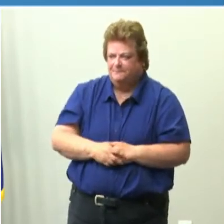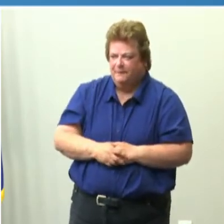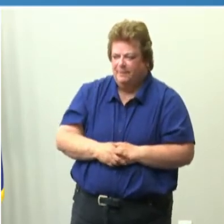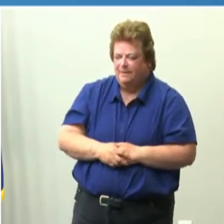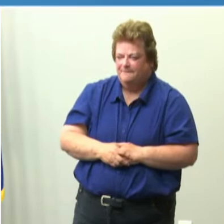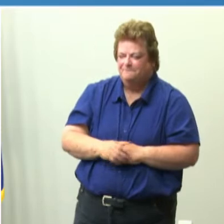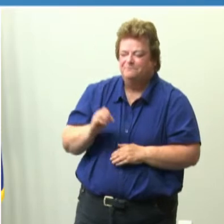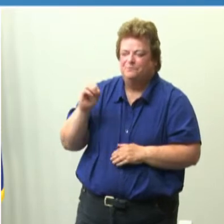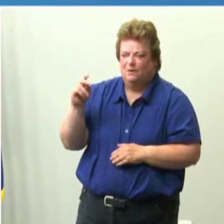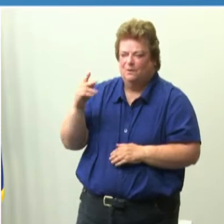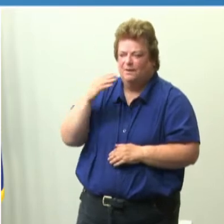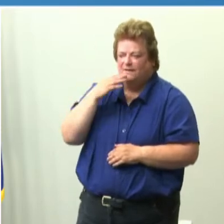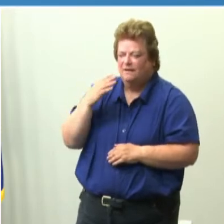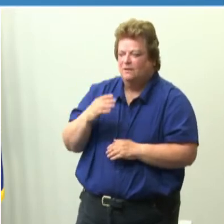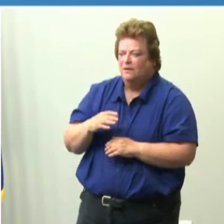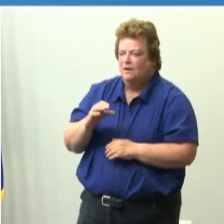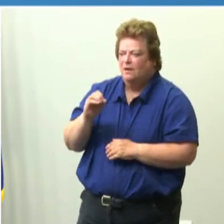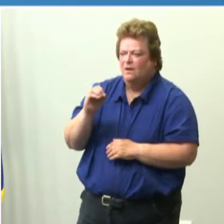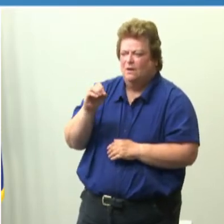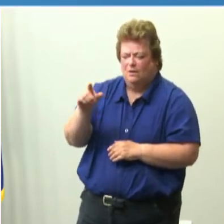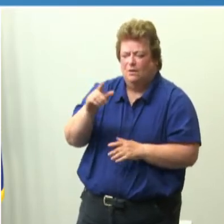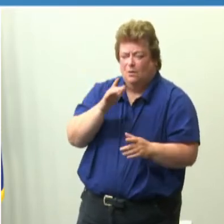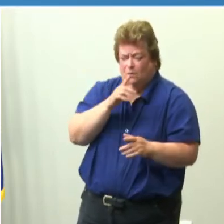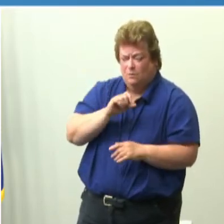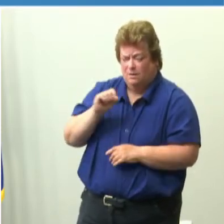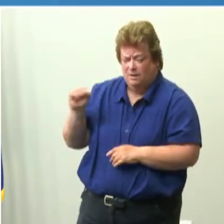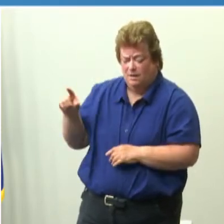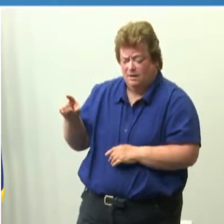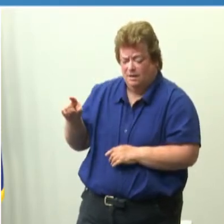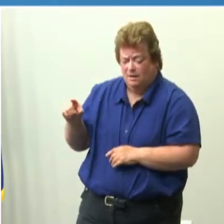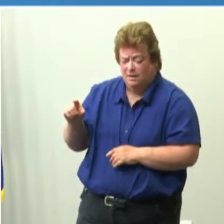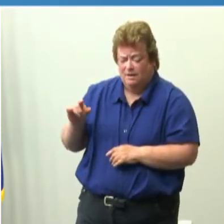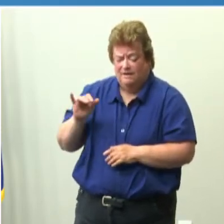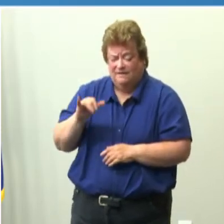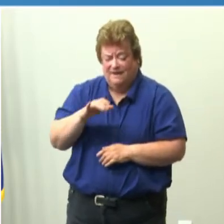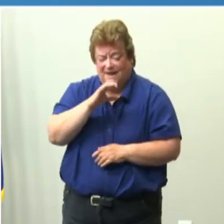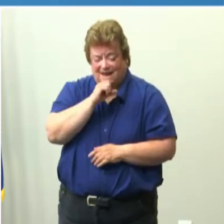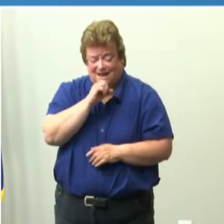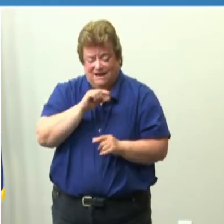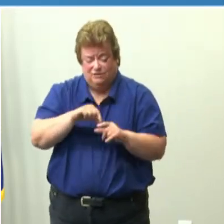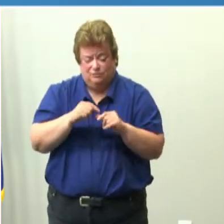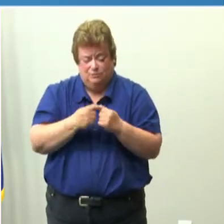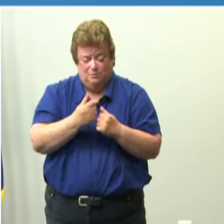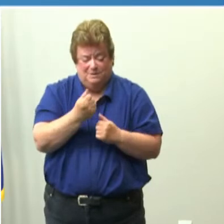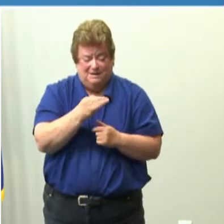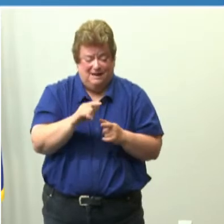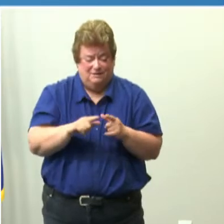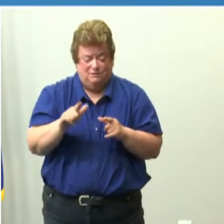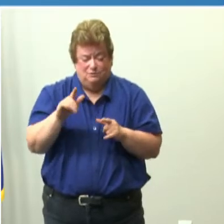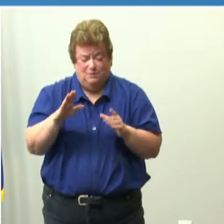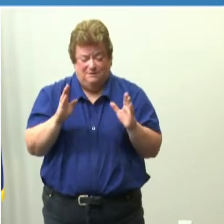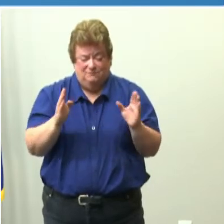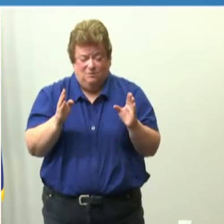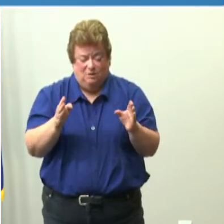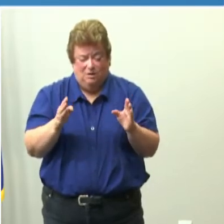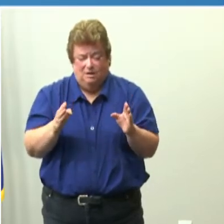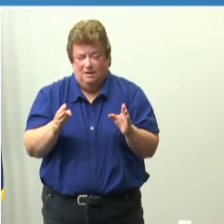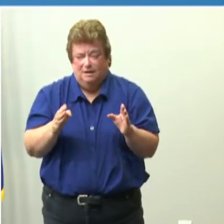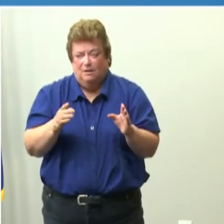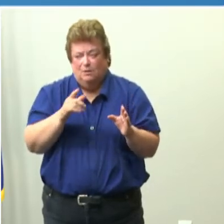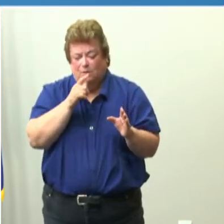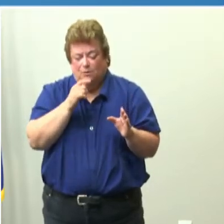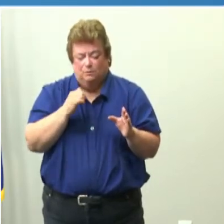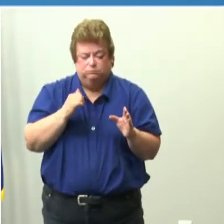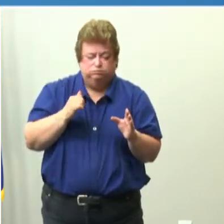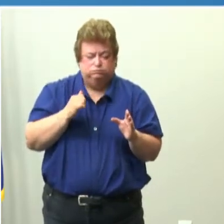Okay. Would you say, though, that age group you were talking about, that 19 to 24 age group that's been sort of loath to get